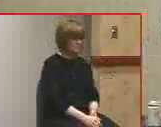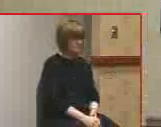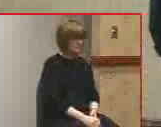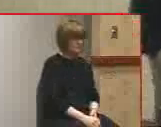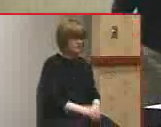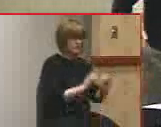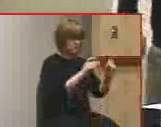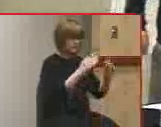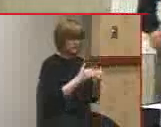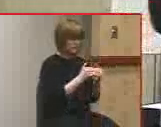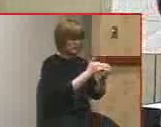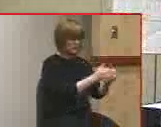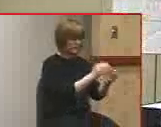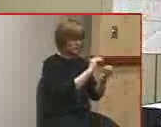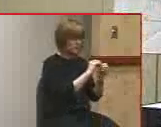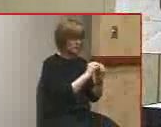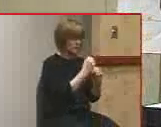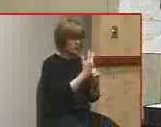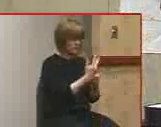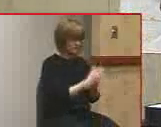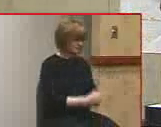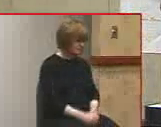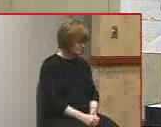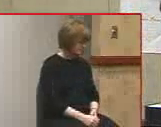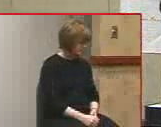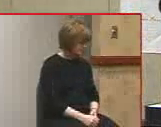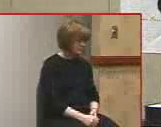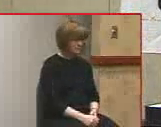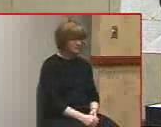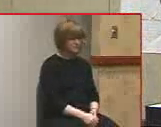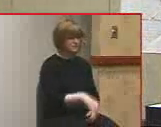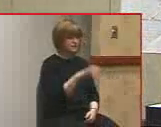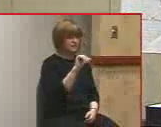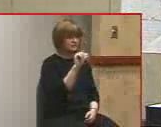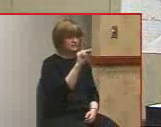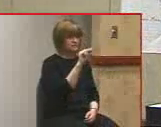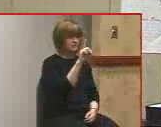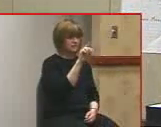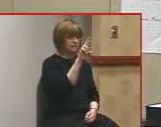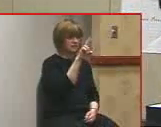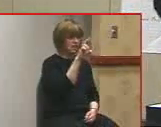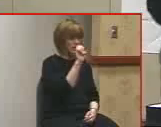Then let's move on to number 3. Andre.